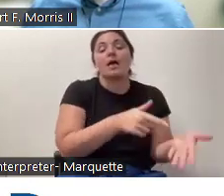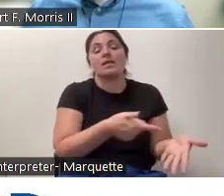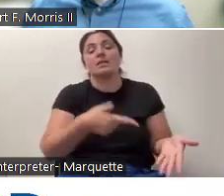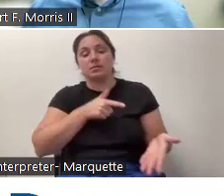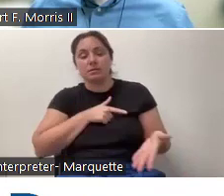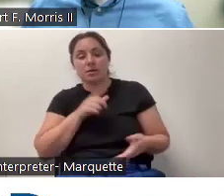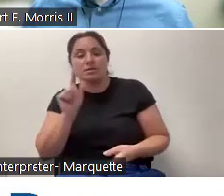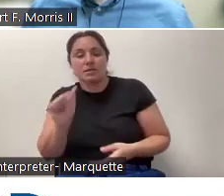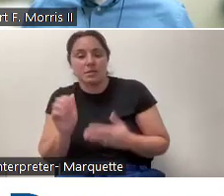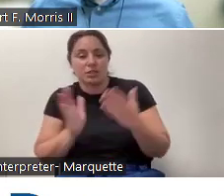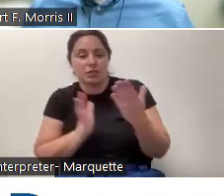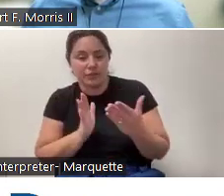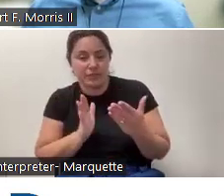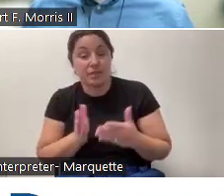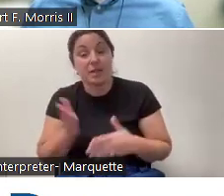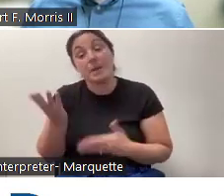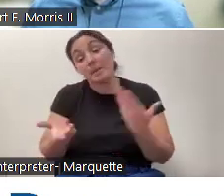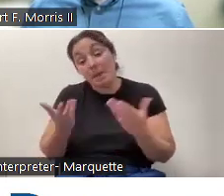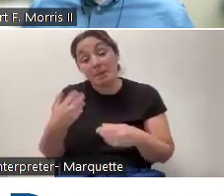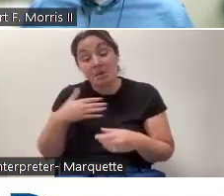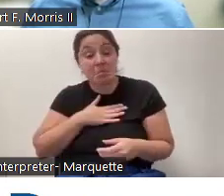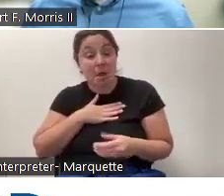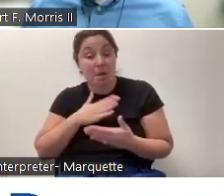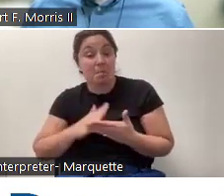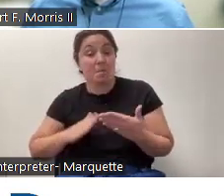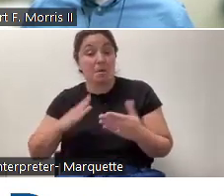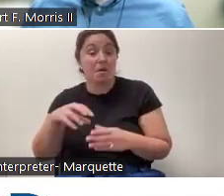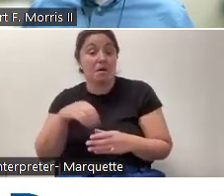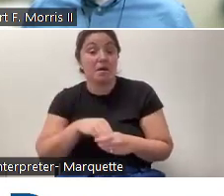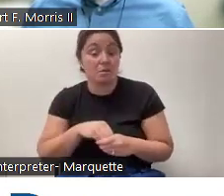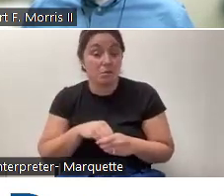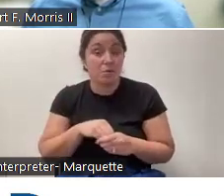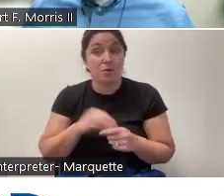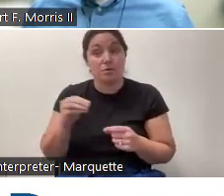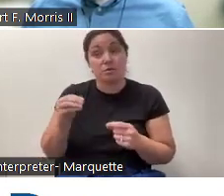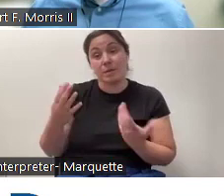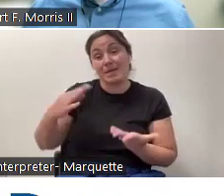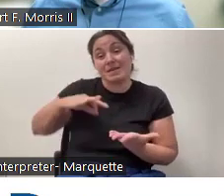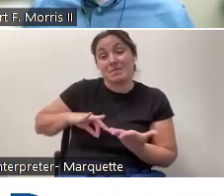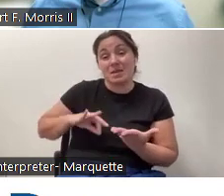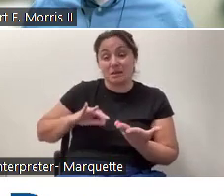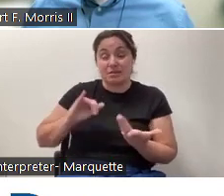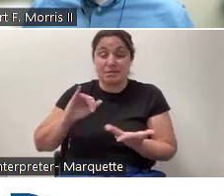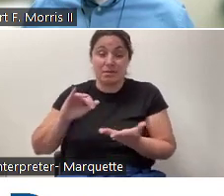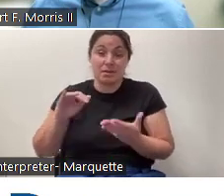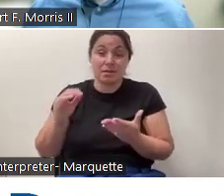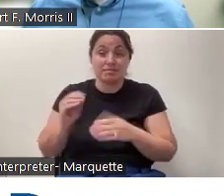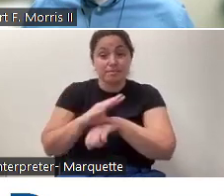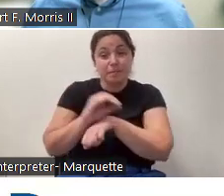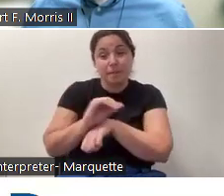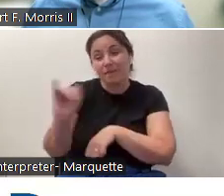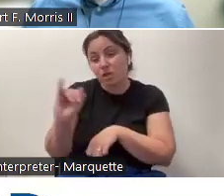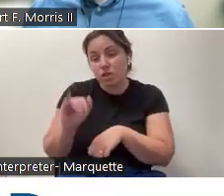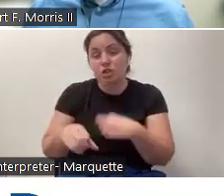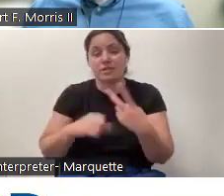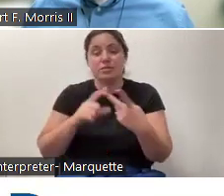that might include a presentation on benefits advisement and work incentives. So as Leah had